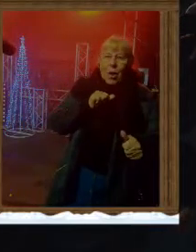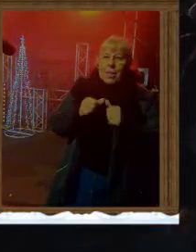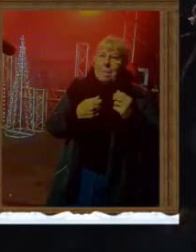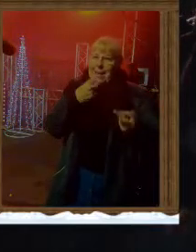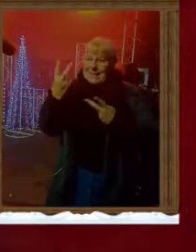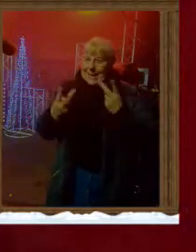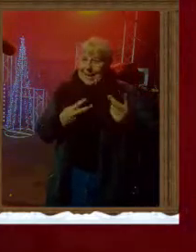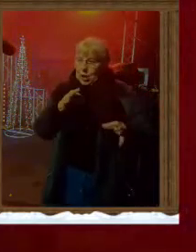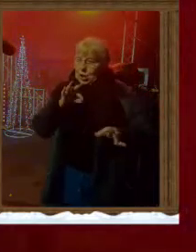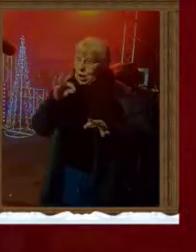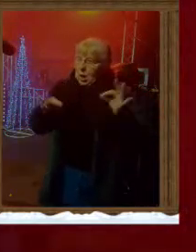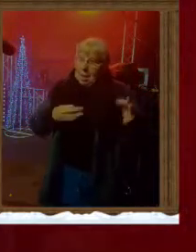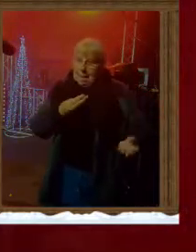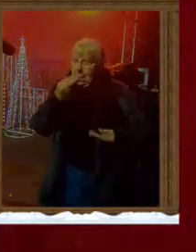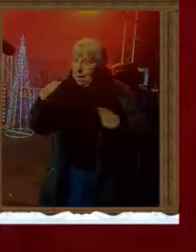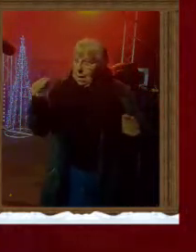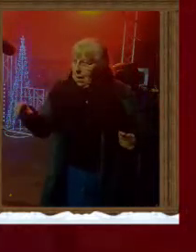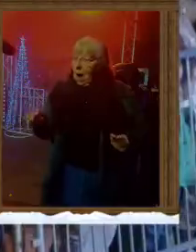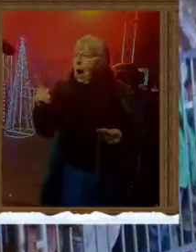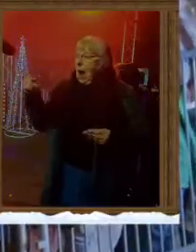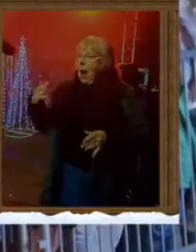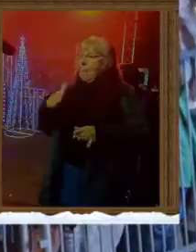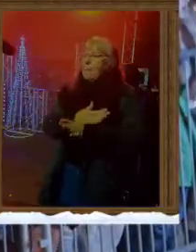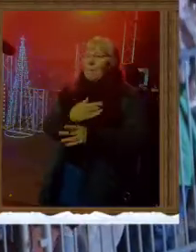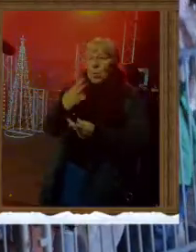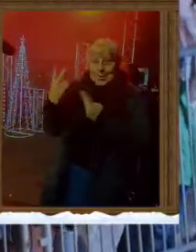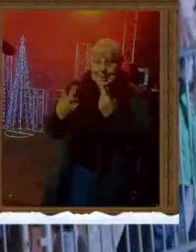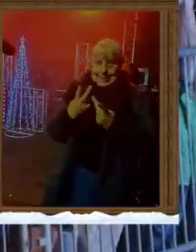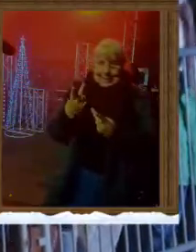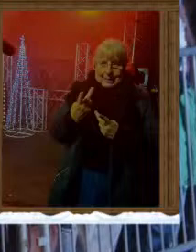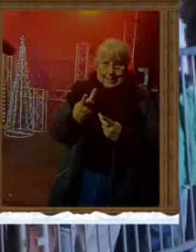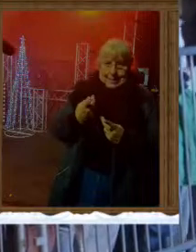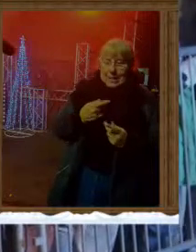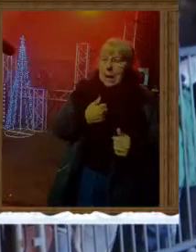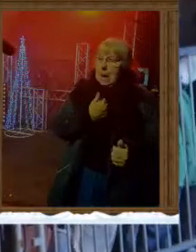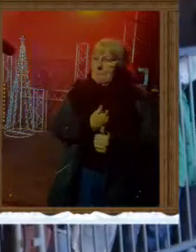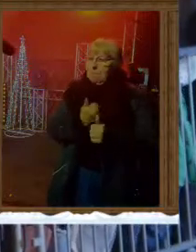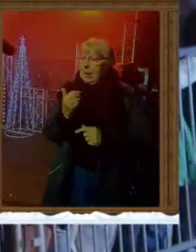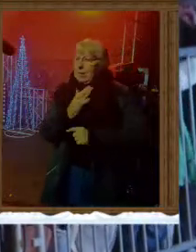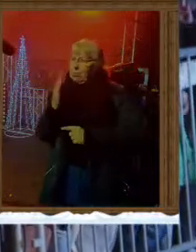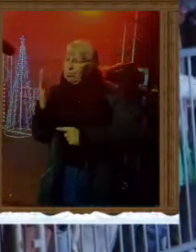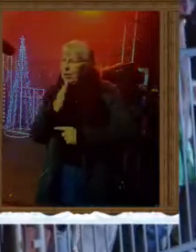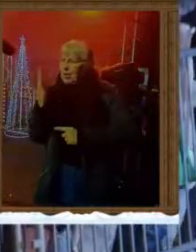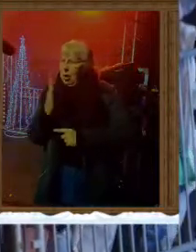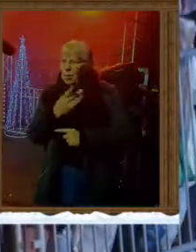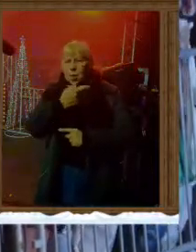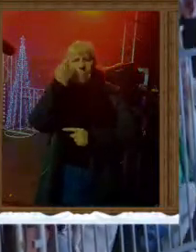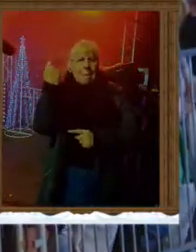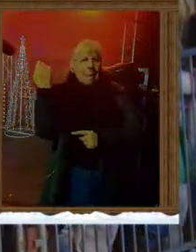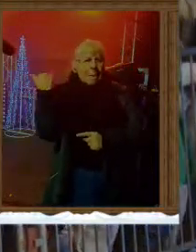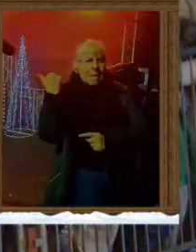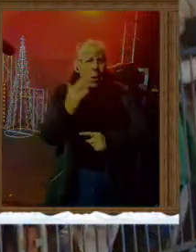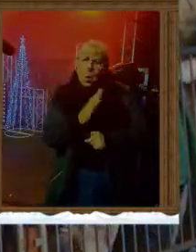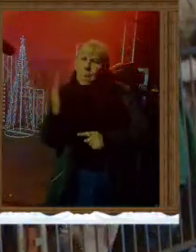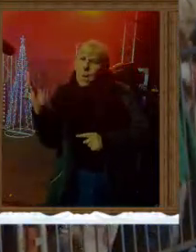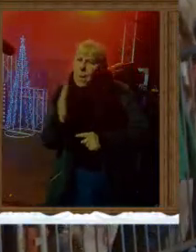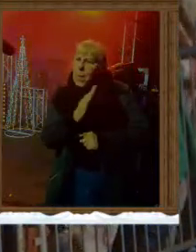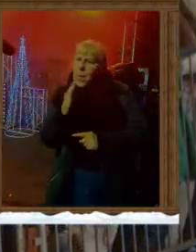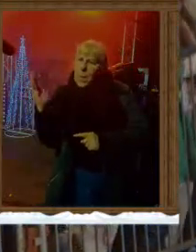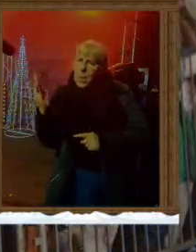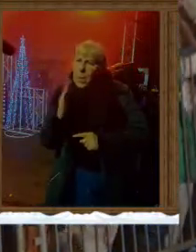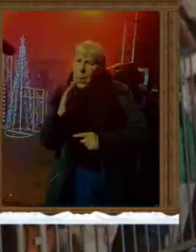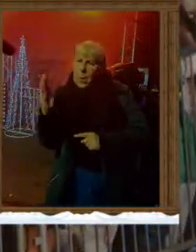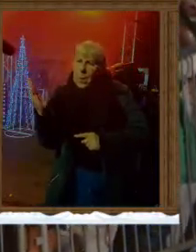fact, before Isla sings, here's what we're going to do, okay? We're going to bring back Buddy's cheerometer. Do you remember from earlier, boys and girls? And we're going to